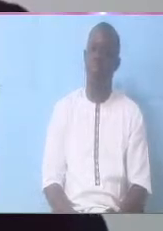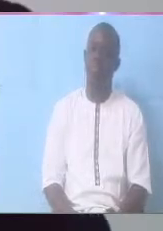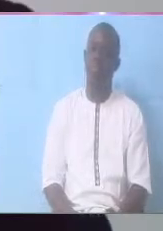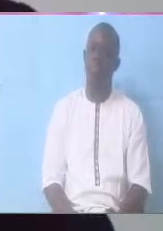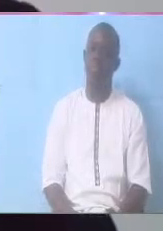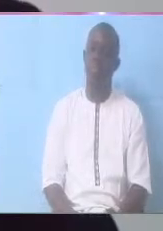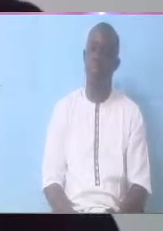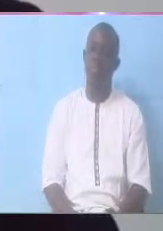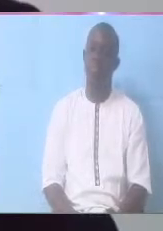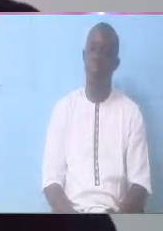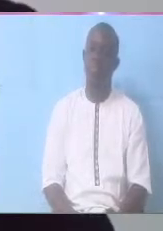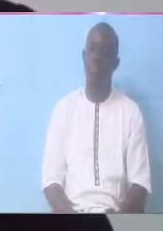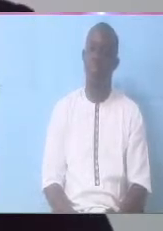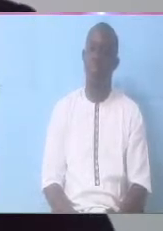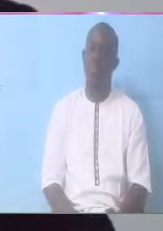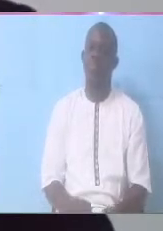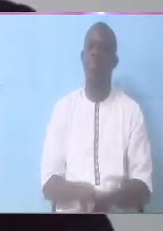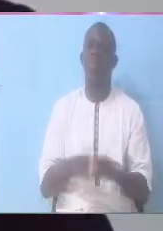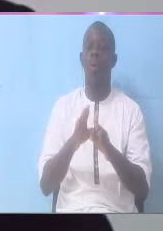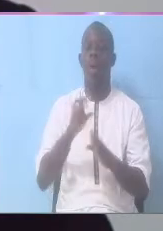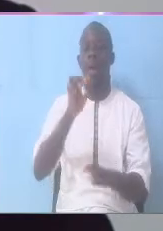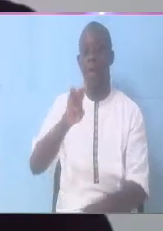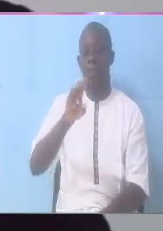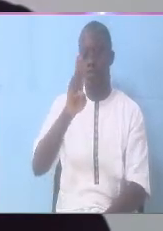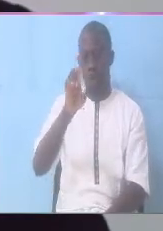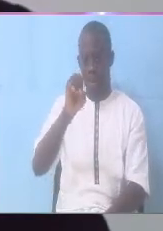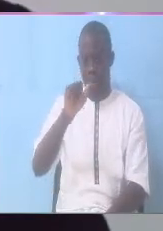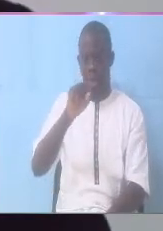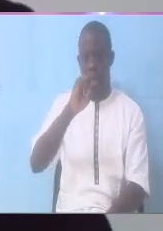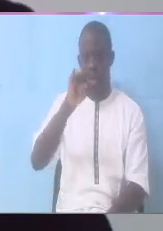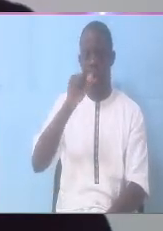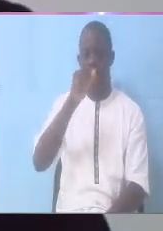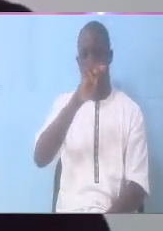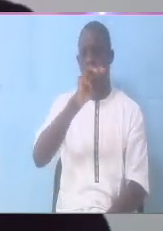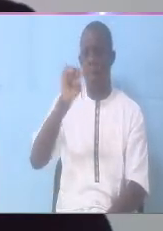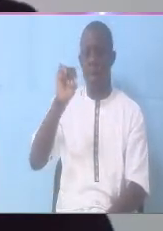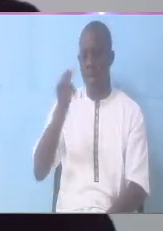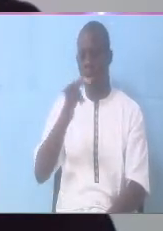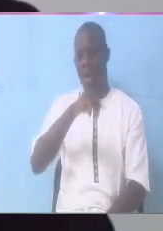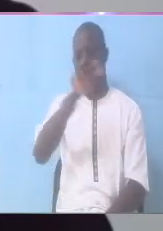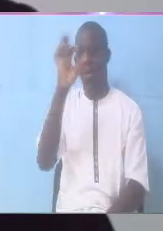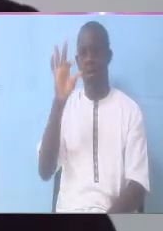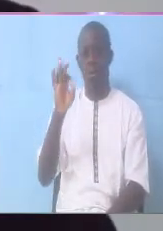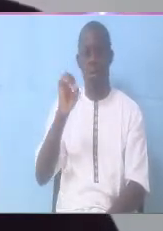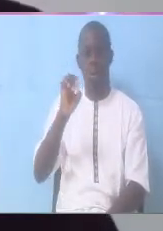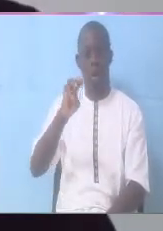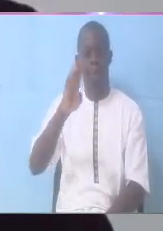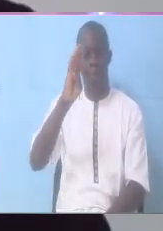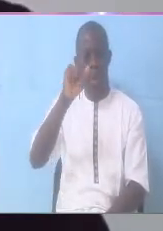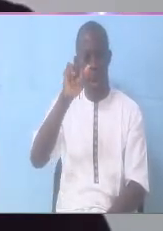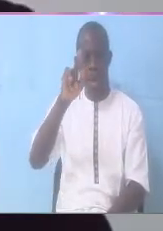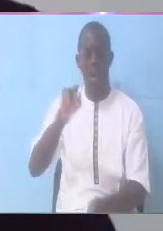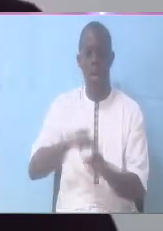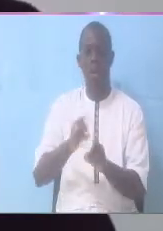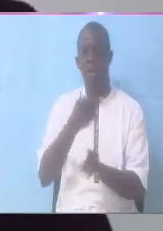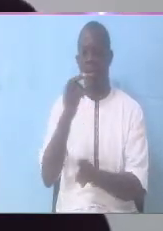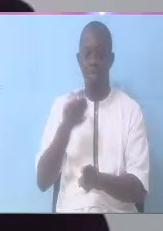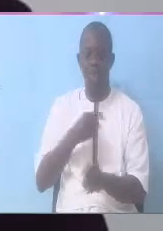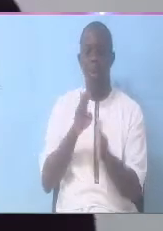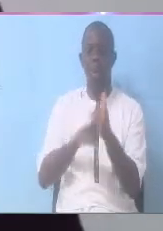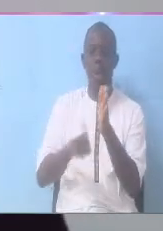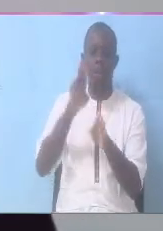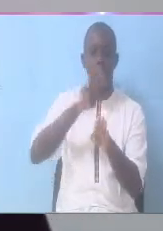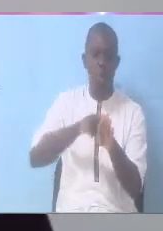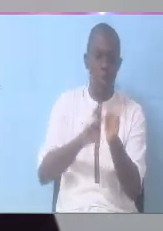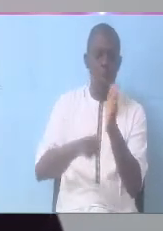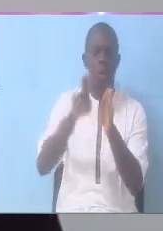So it's like because Musa Jame and Tumbul was in between coming and reporting and other people reporting to him. I don't know who we just mentioned few